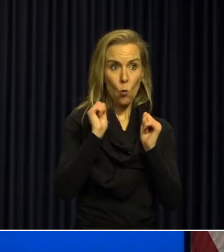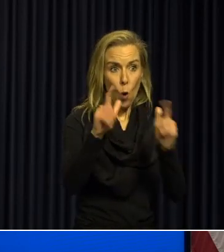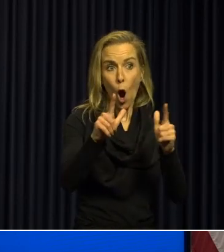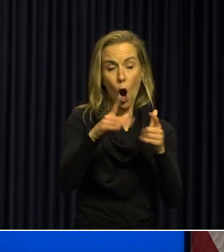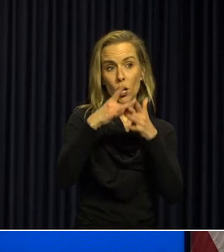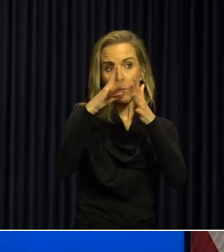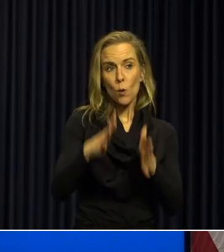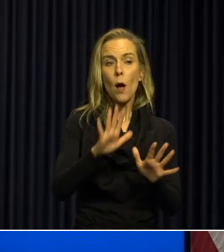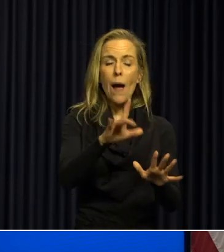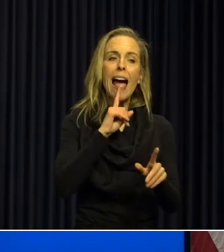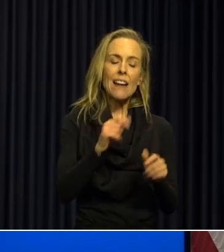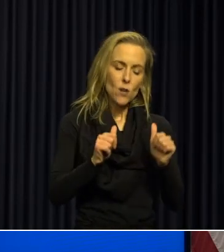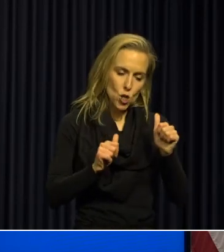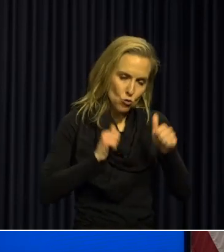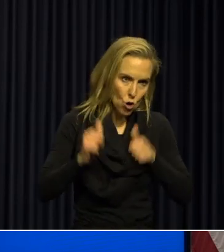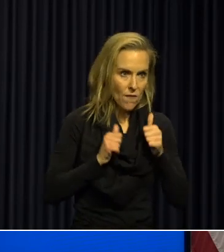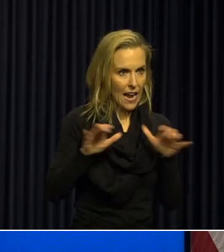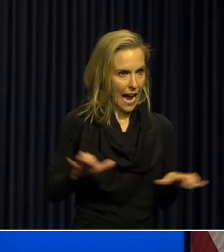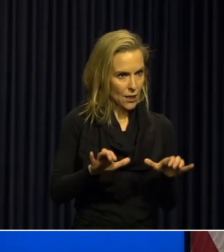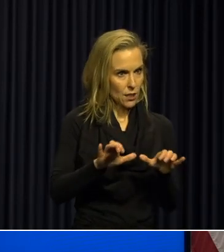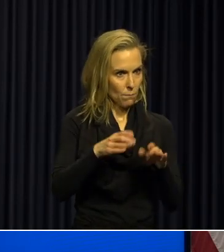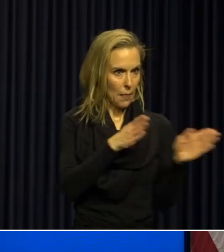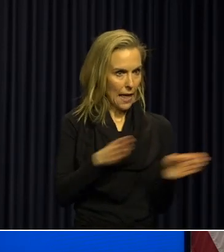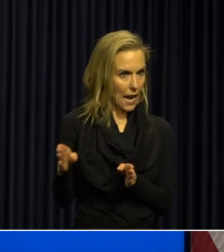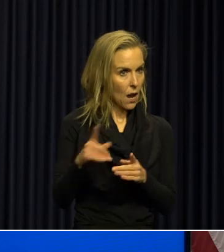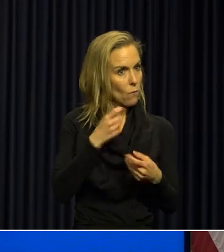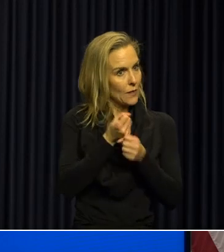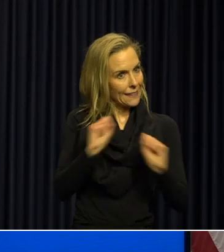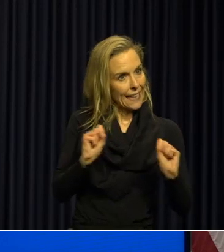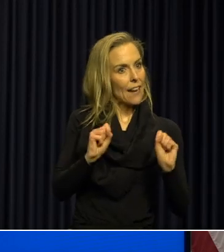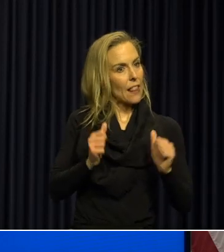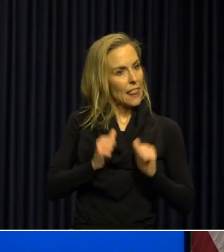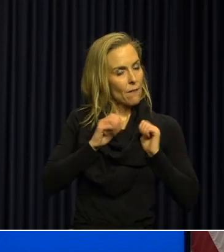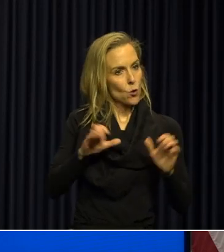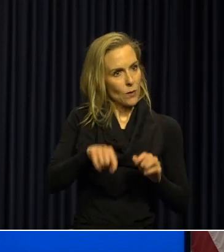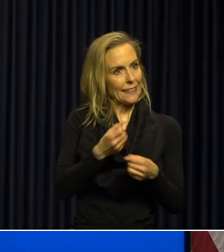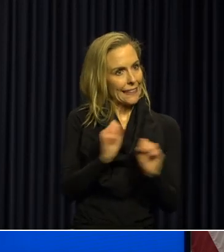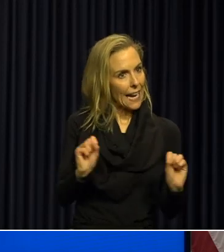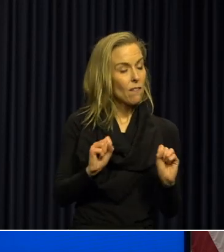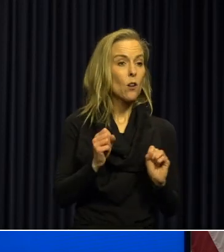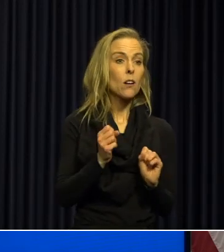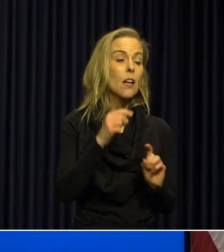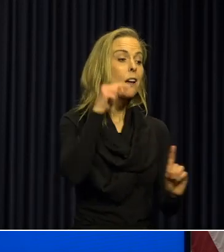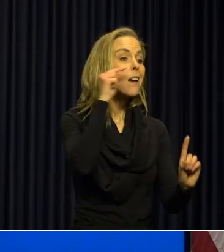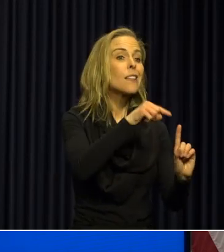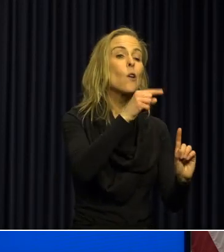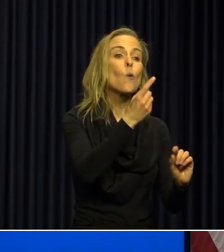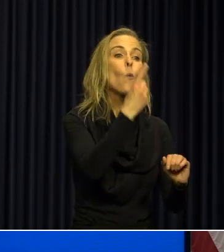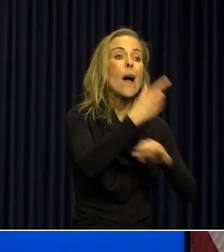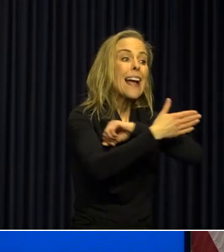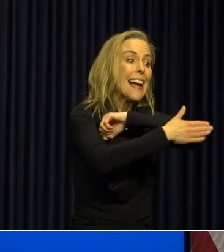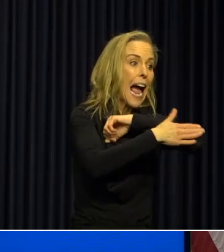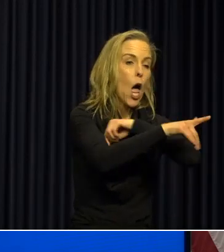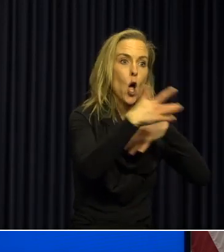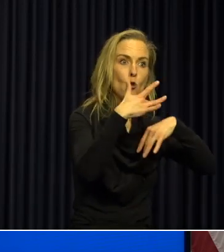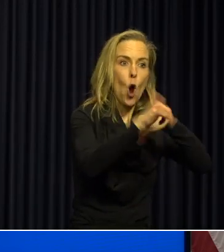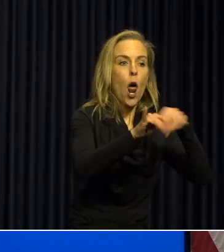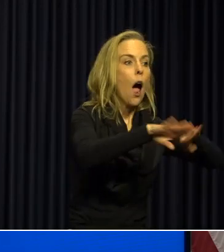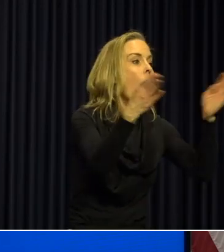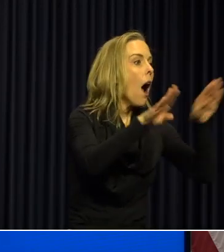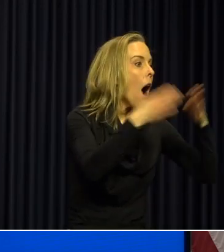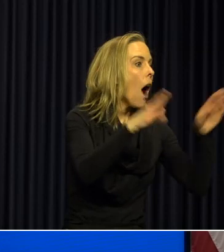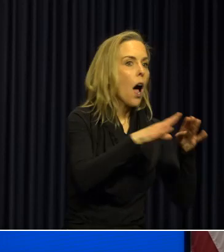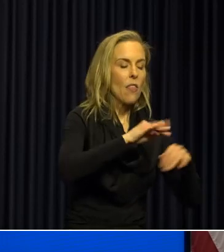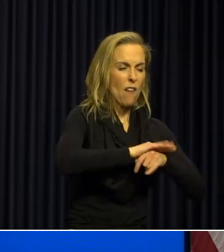concerted action plan if we are going to save lives and do this safely. If one county did it too early, the virus sprang up,